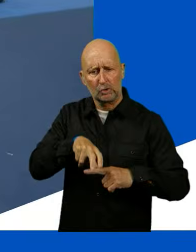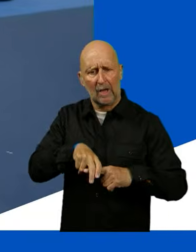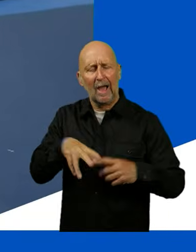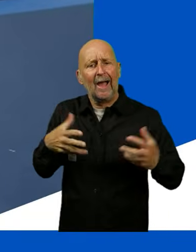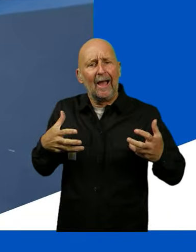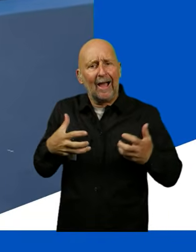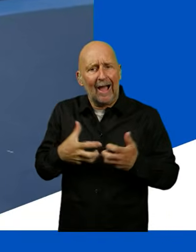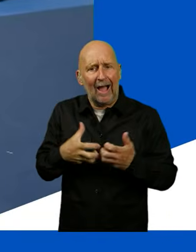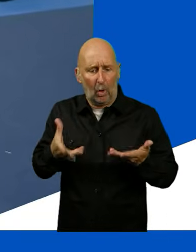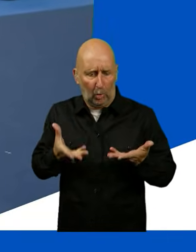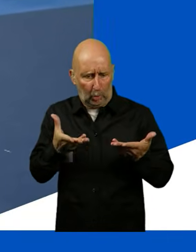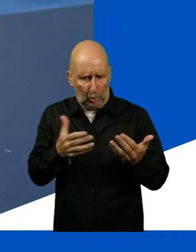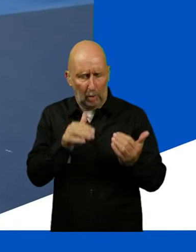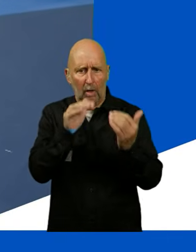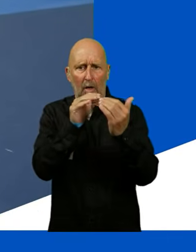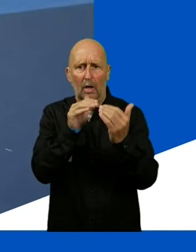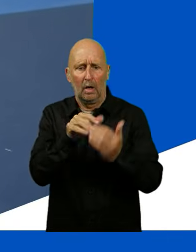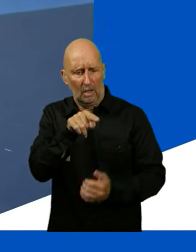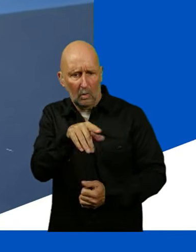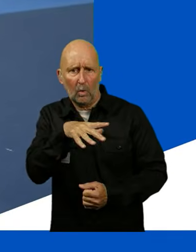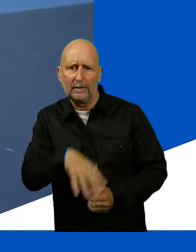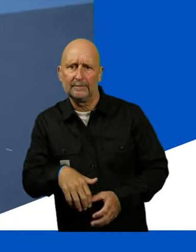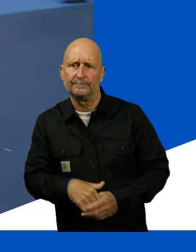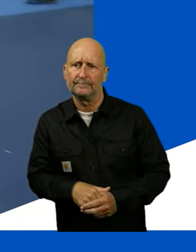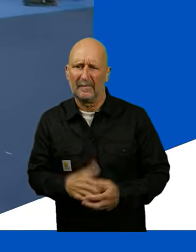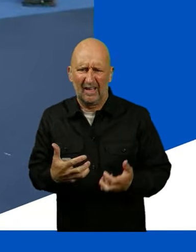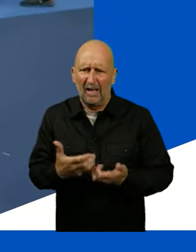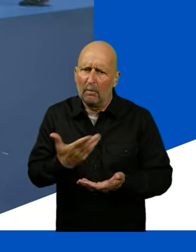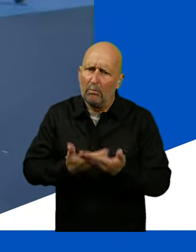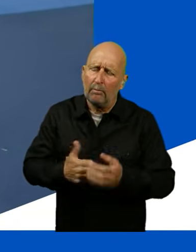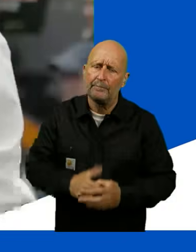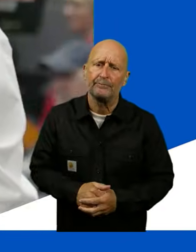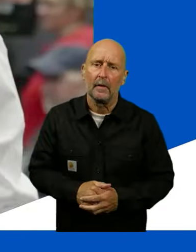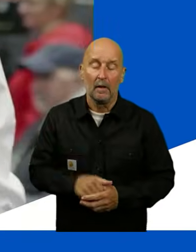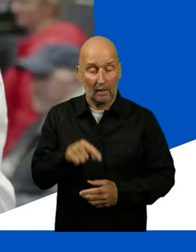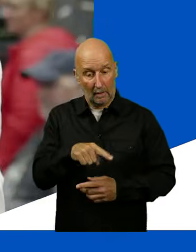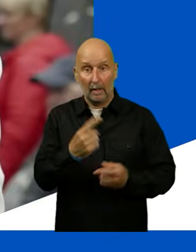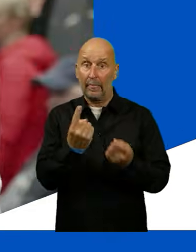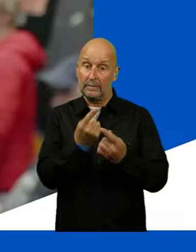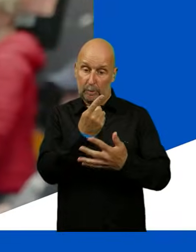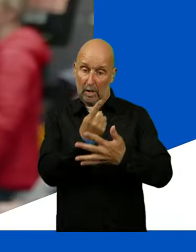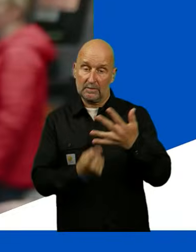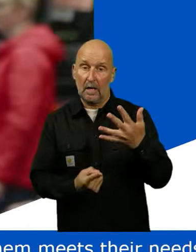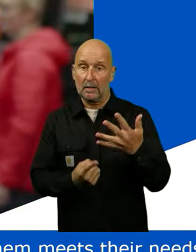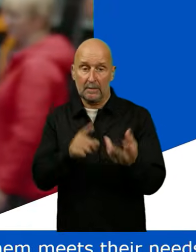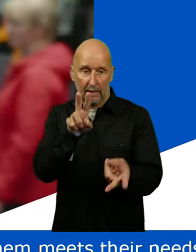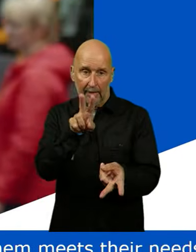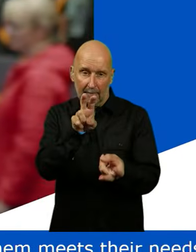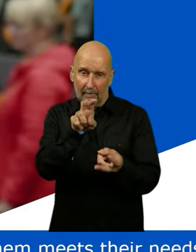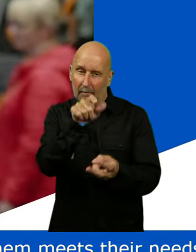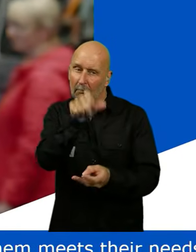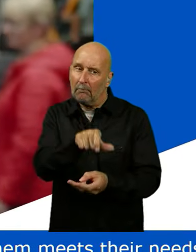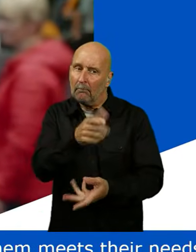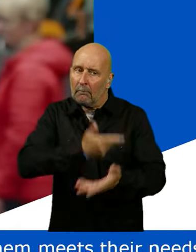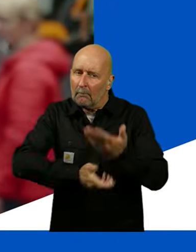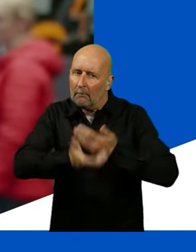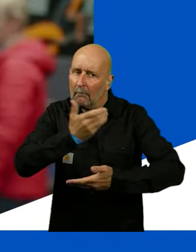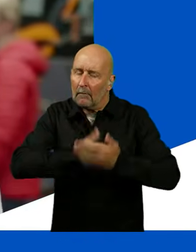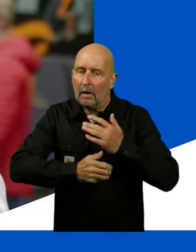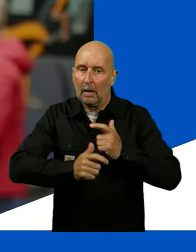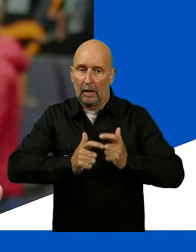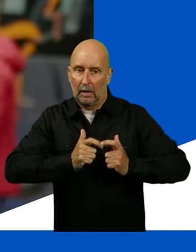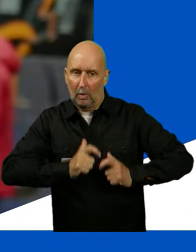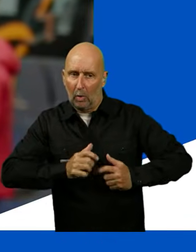ensure that what you give them meets their needs? How does that work? Well, with our products, it's all about finding out what the end user's condition is,